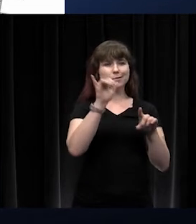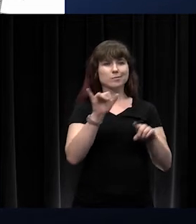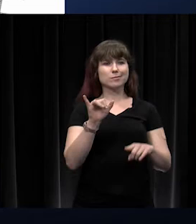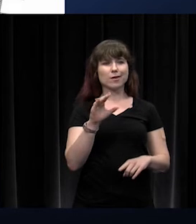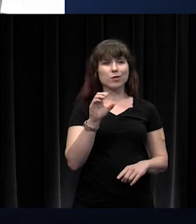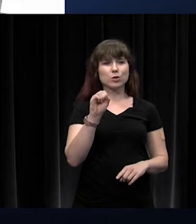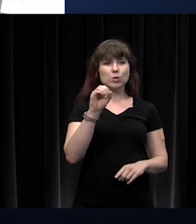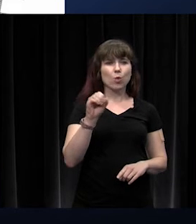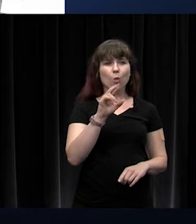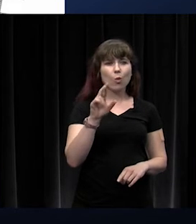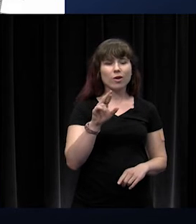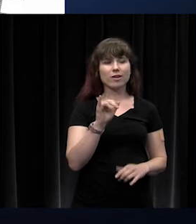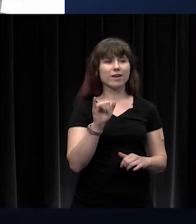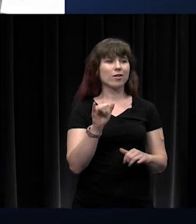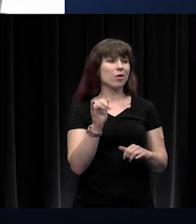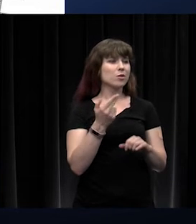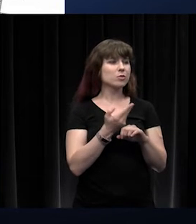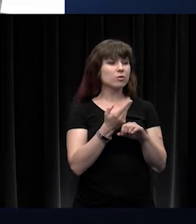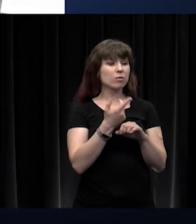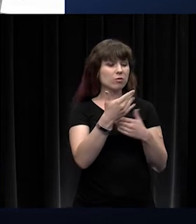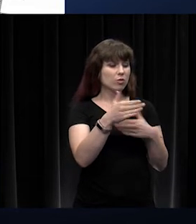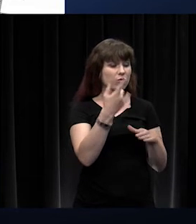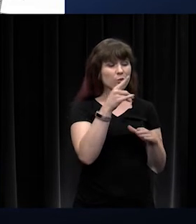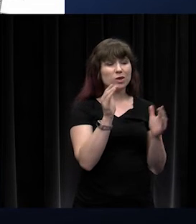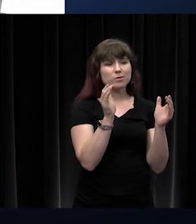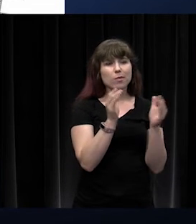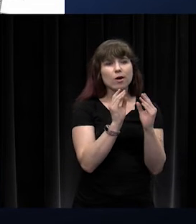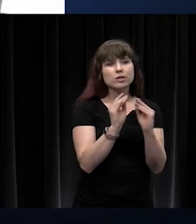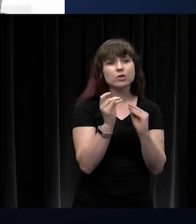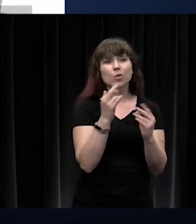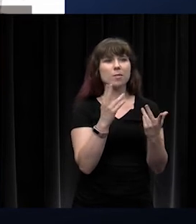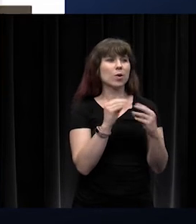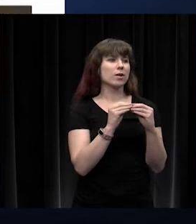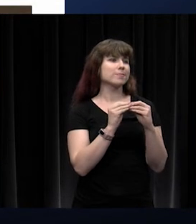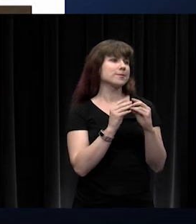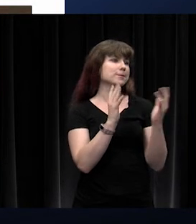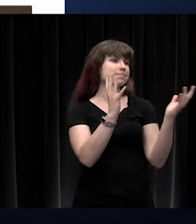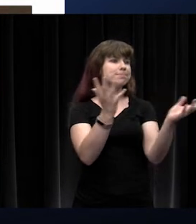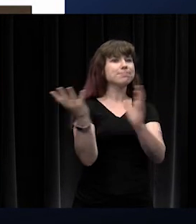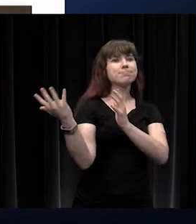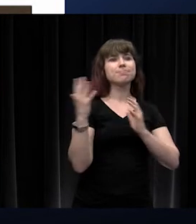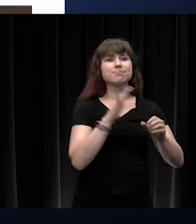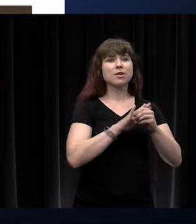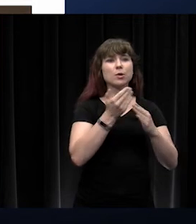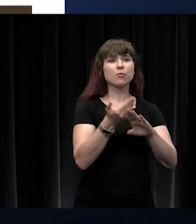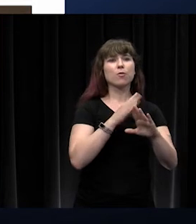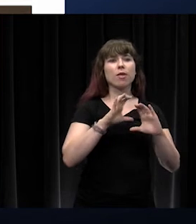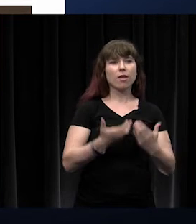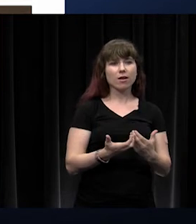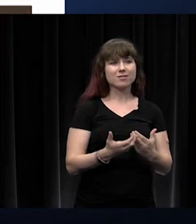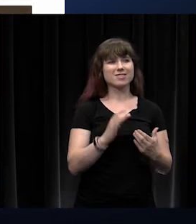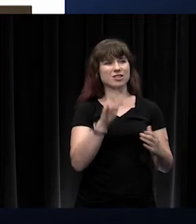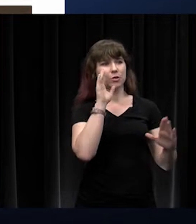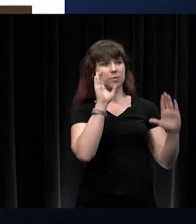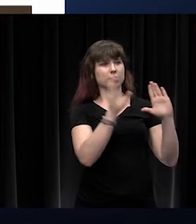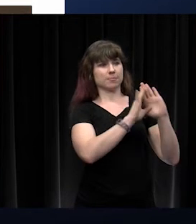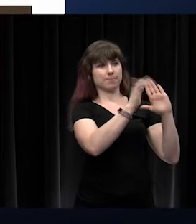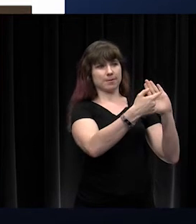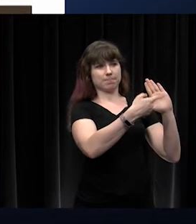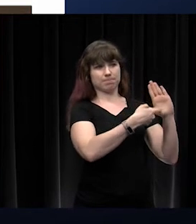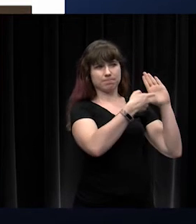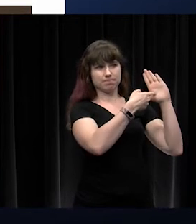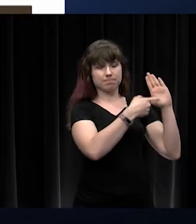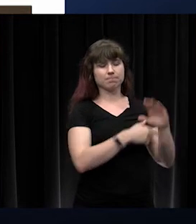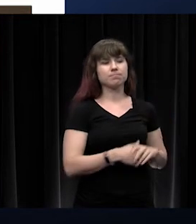do small teaching or just a place to hang out before they go into the class. So we've got a little bit of a rendering of that shot. You can see the